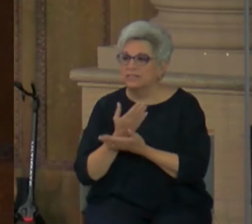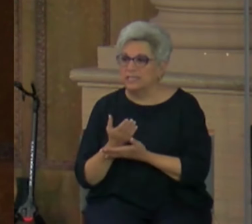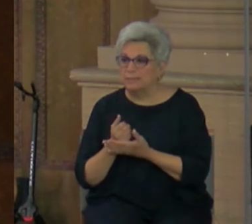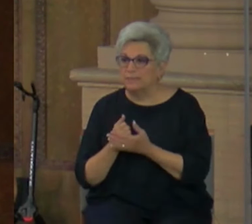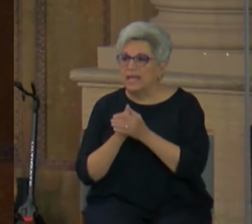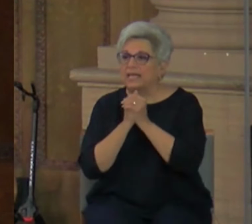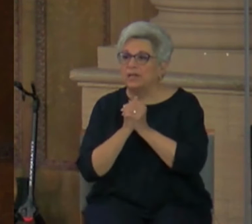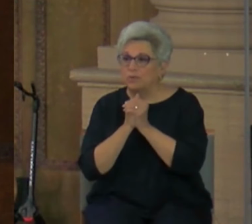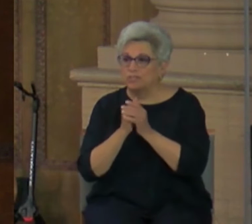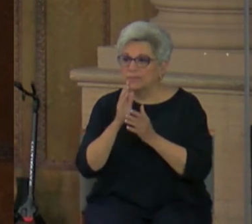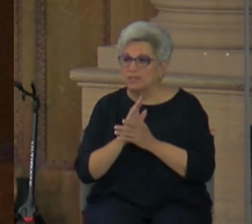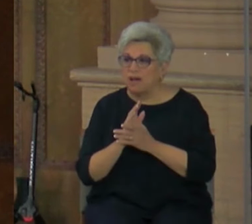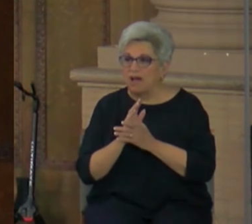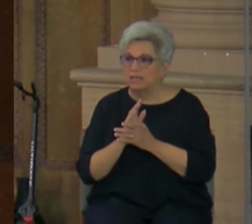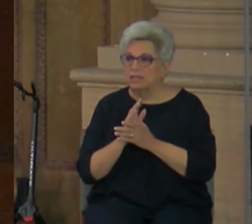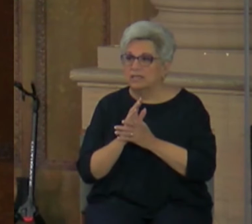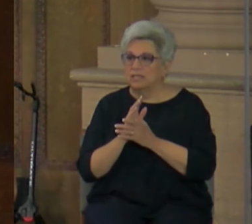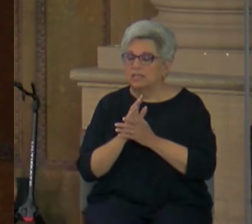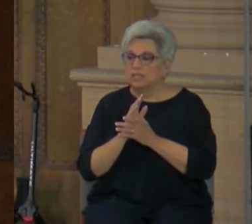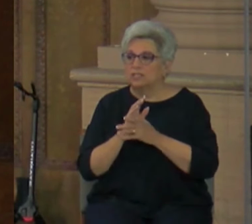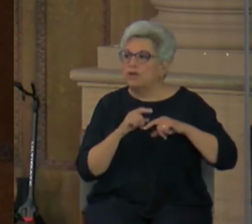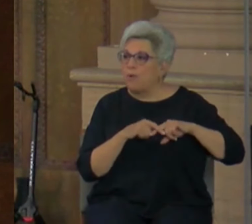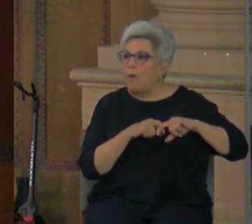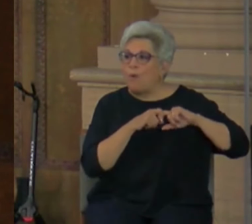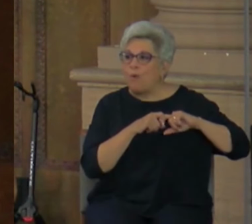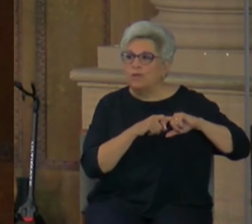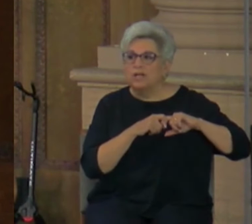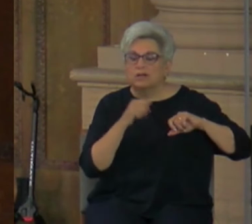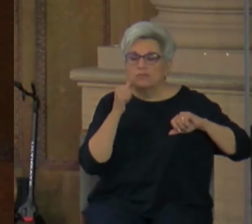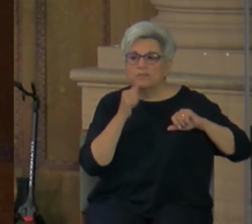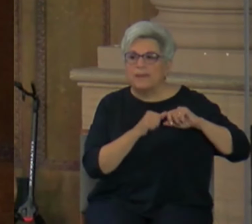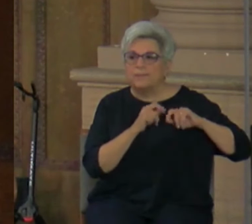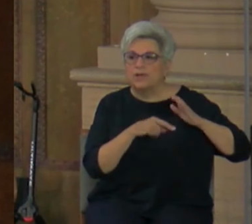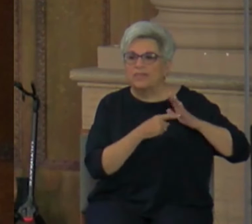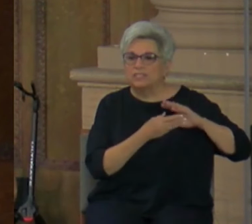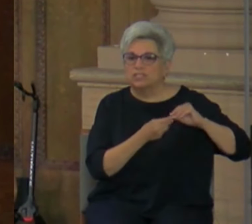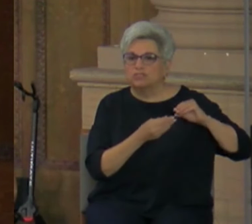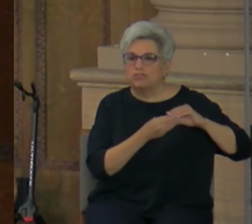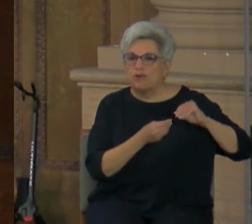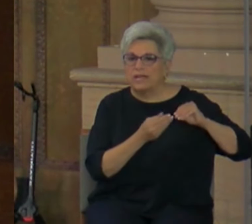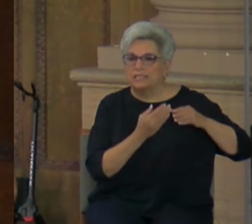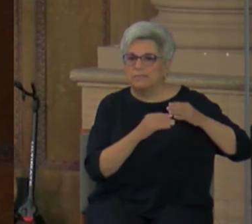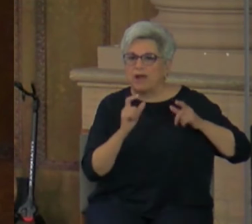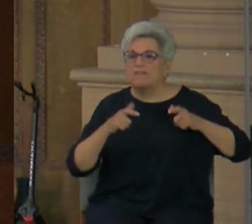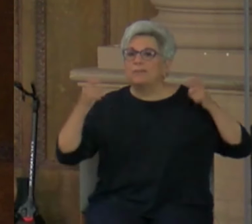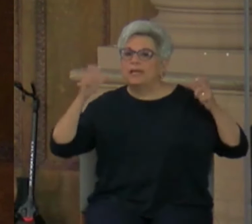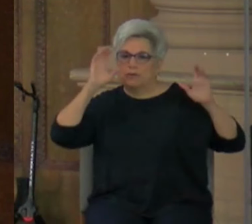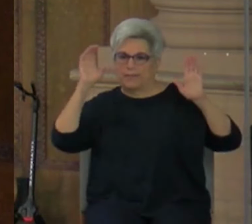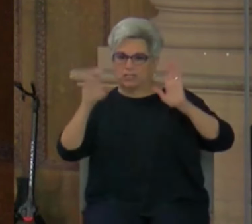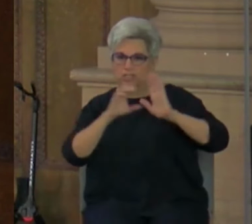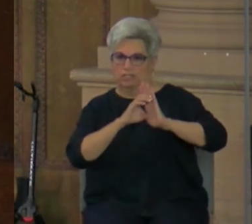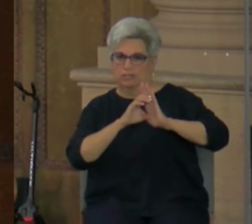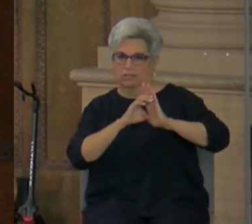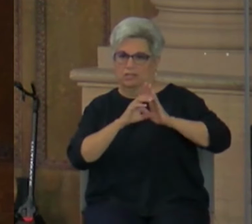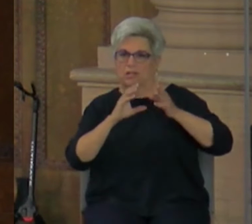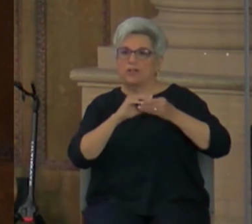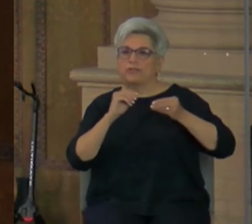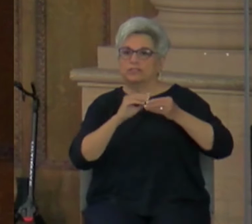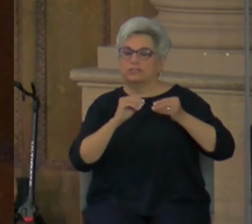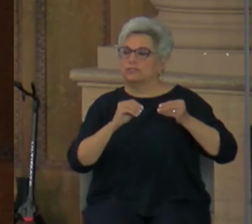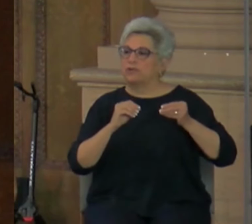But for now, let's also not forget where this story fits in the broader picture. I mean, in Job, we have this story of this guy who suffers, and he suffers faithfully